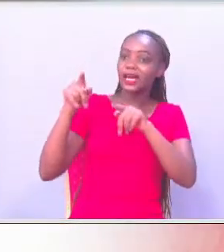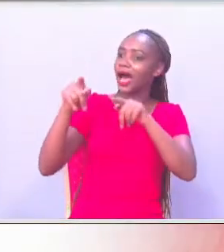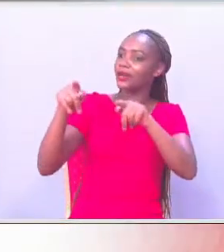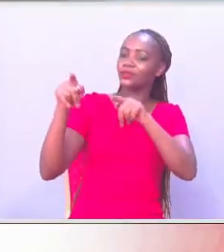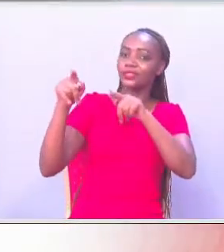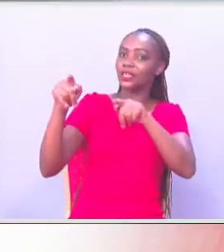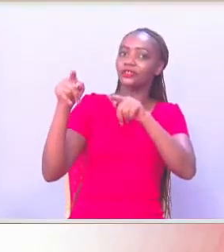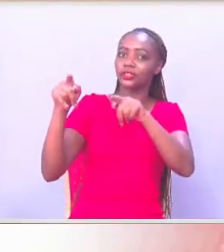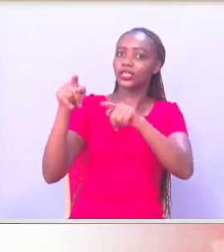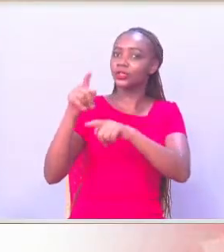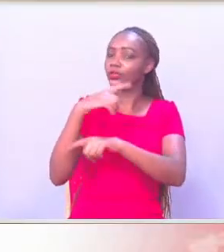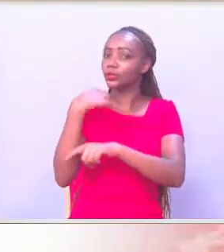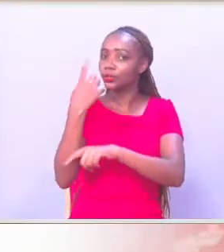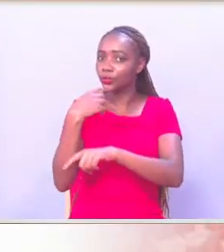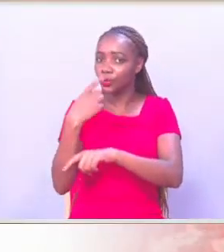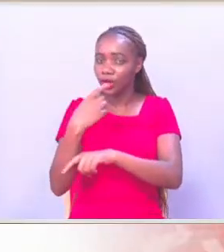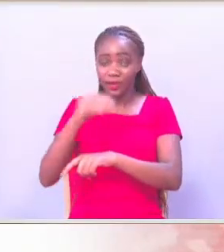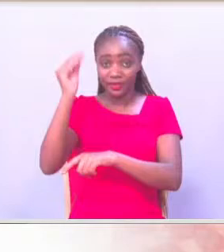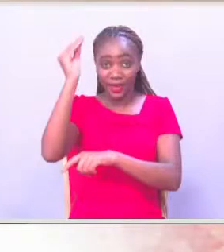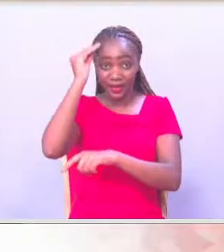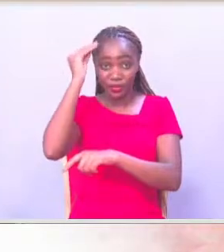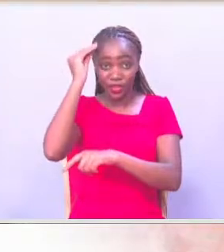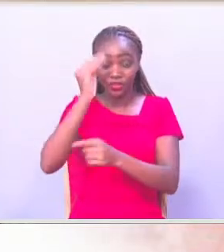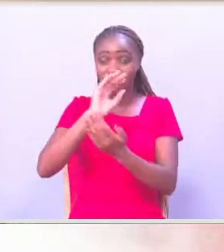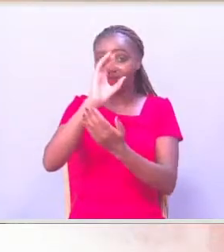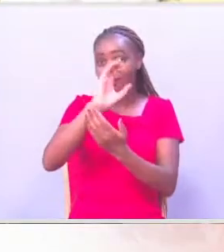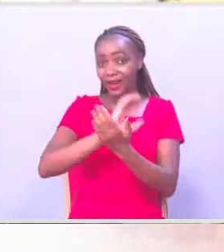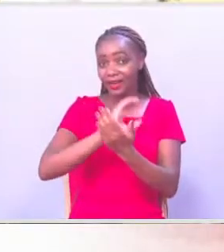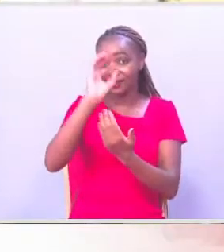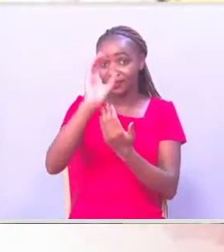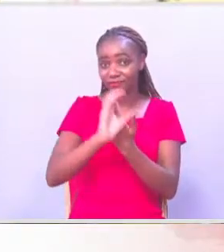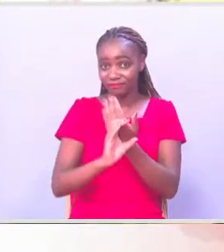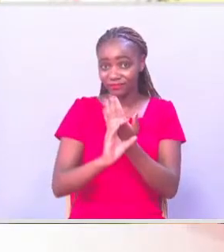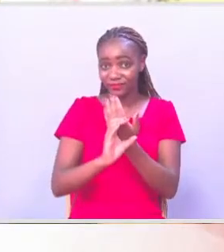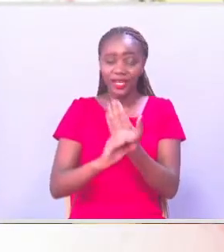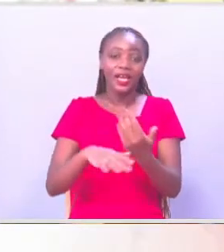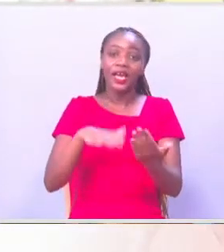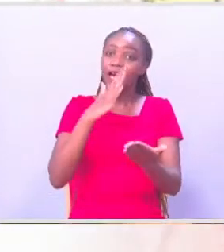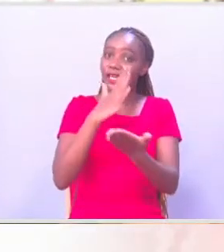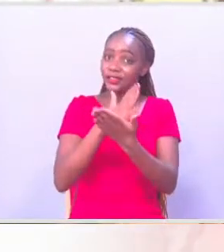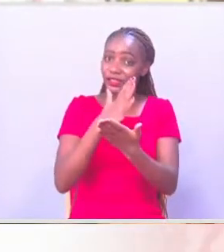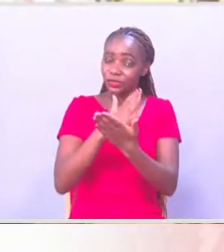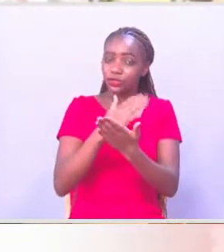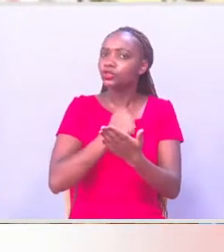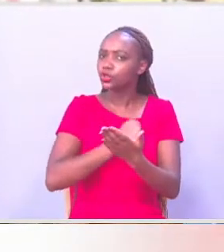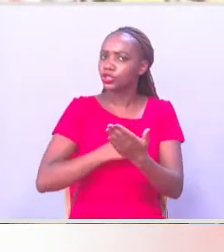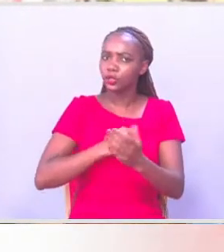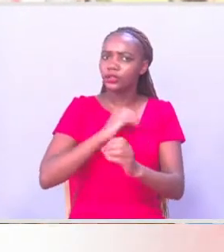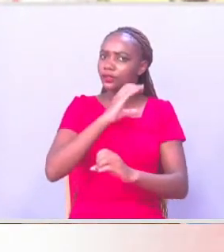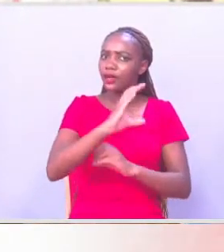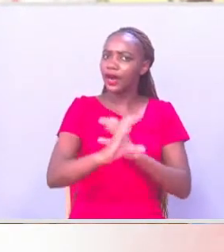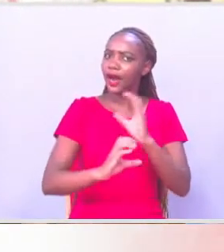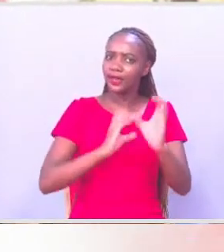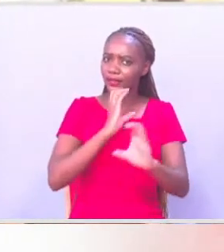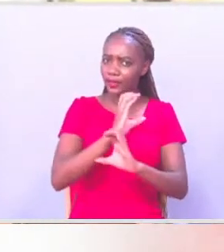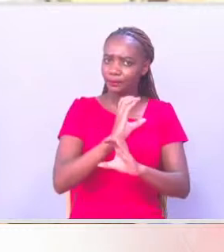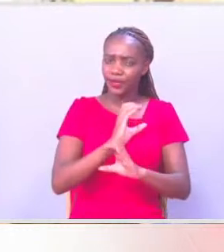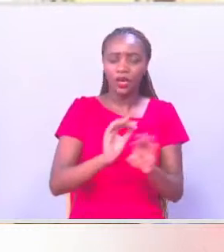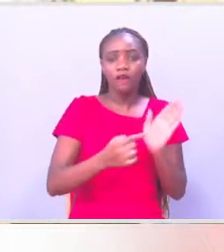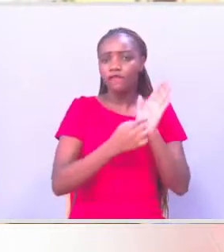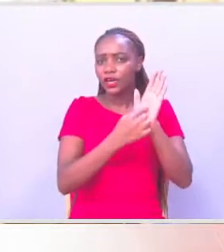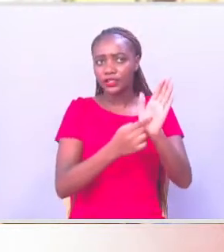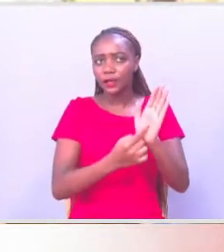in school on erratic academic calendar. Ukweli ni kuwa ukiangalia muhula huu ulikuwa na majuma 10 peke